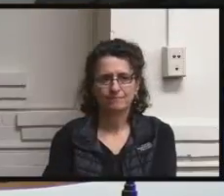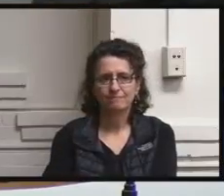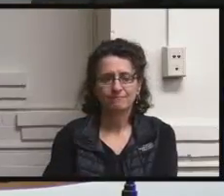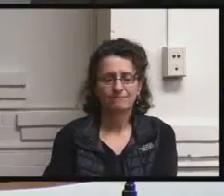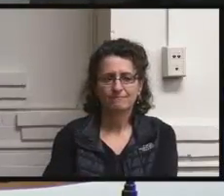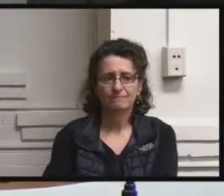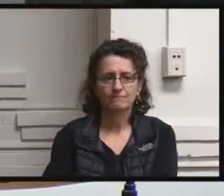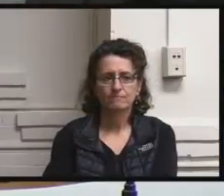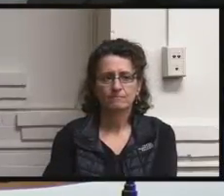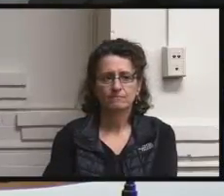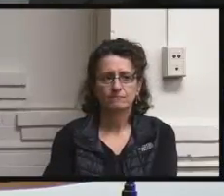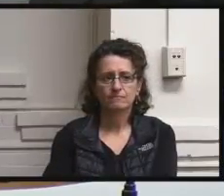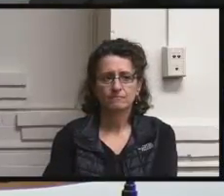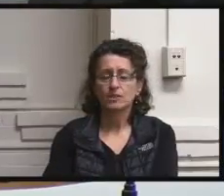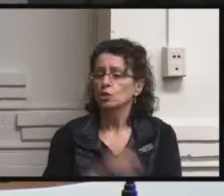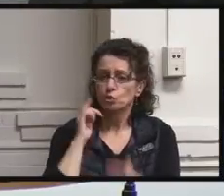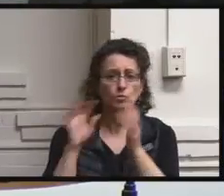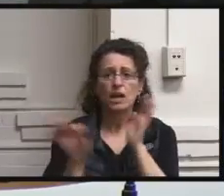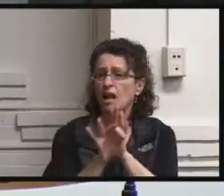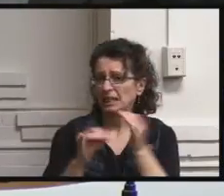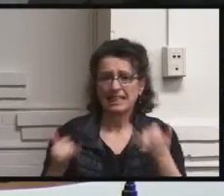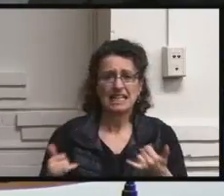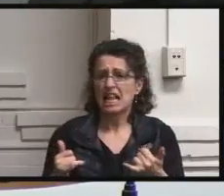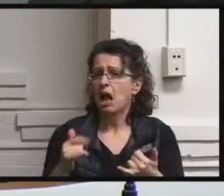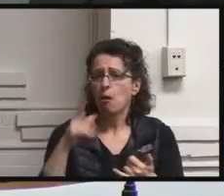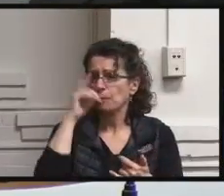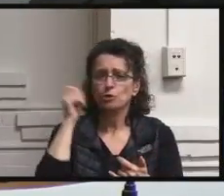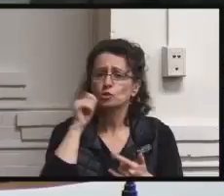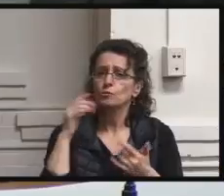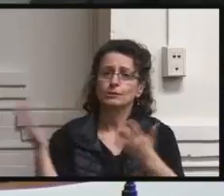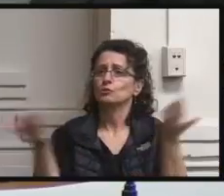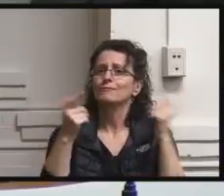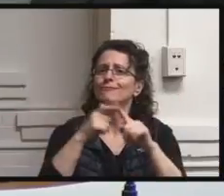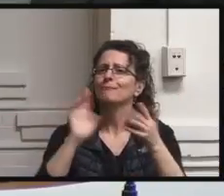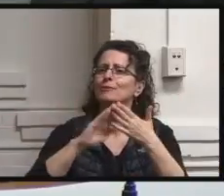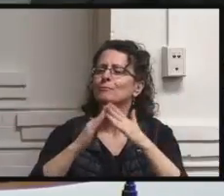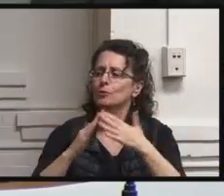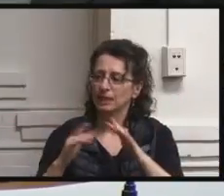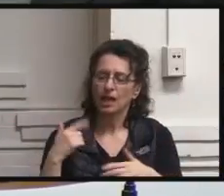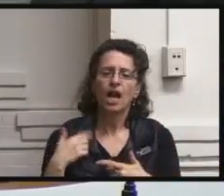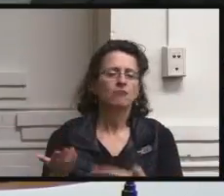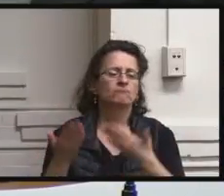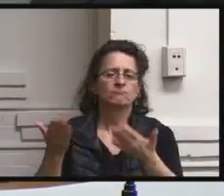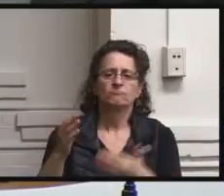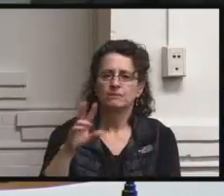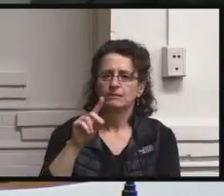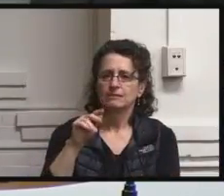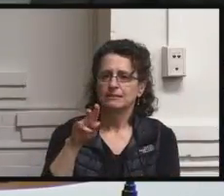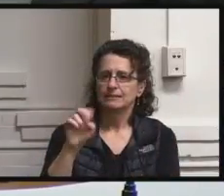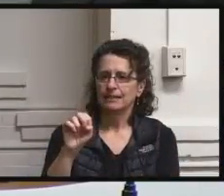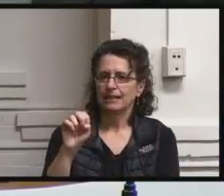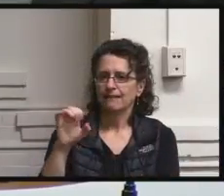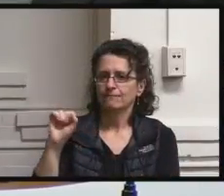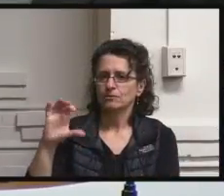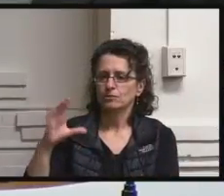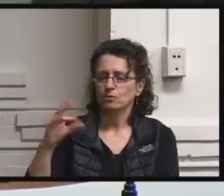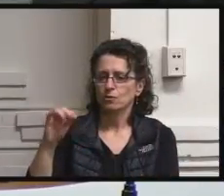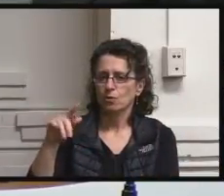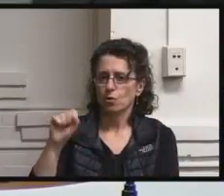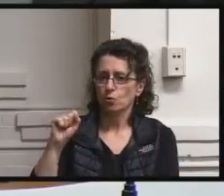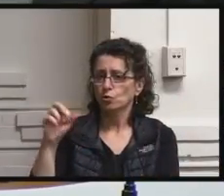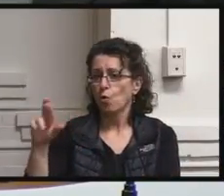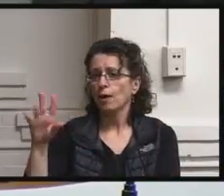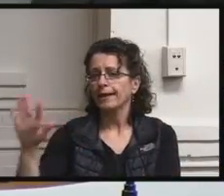from the community, you can go ahead and make that appointment right now. I nominate Dave Scholes or his designee and Patrick Moreland or his designee